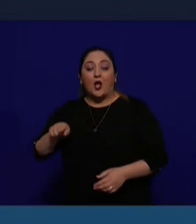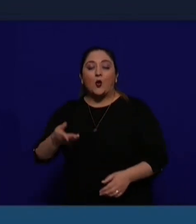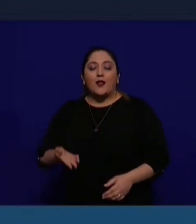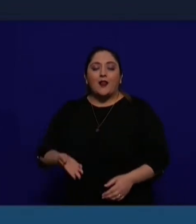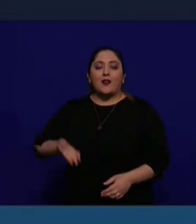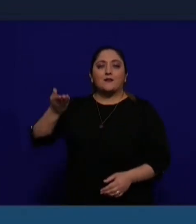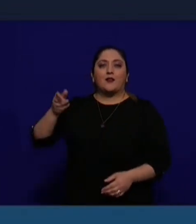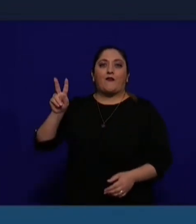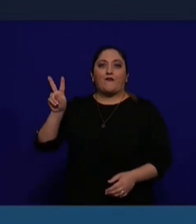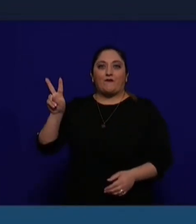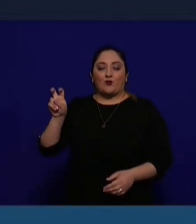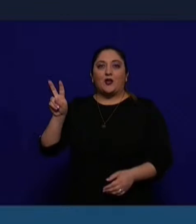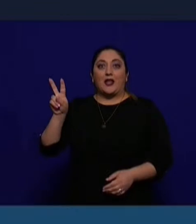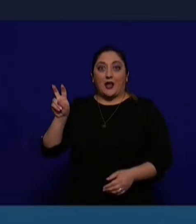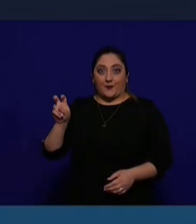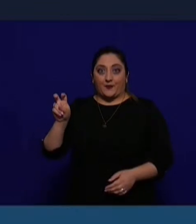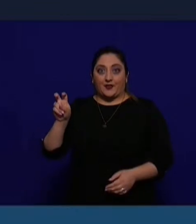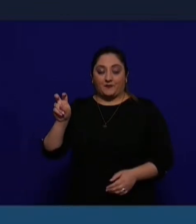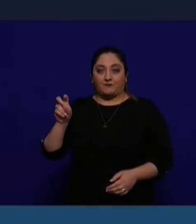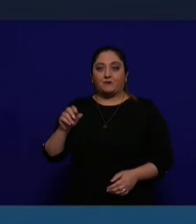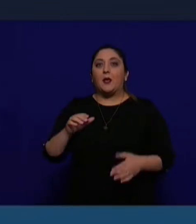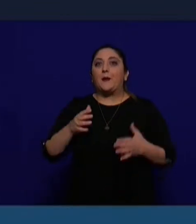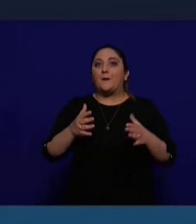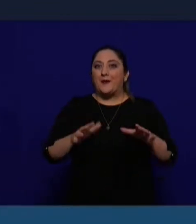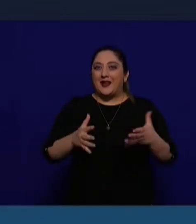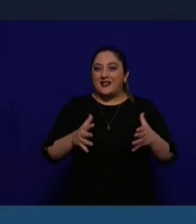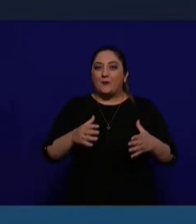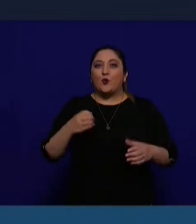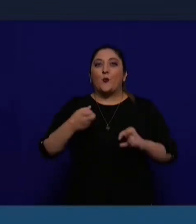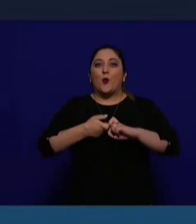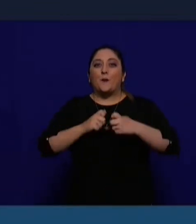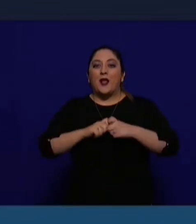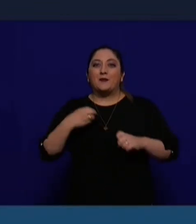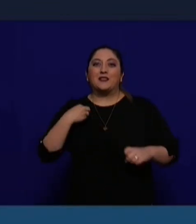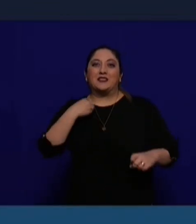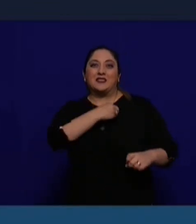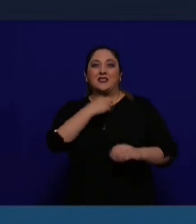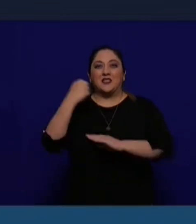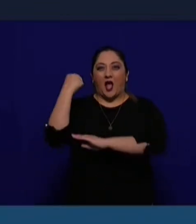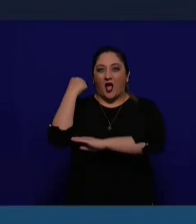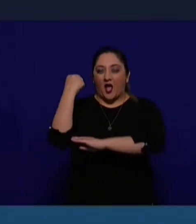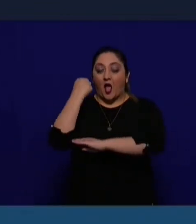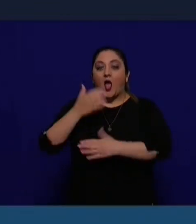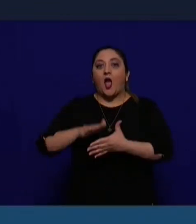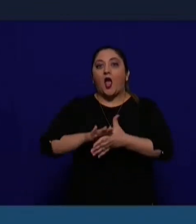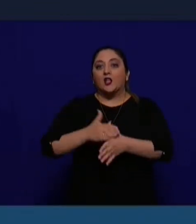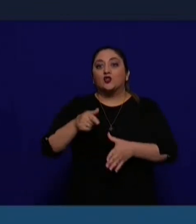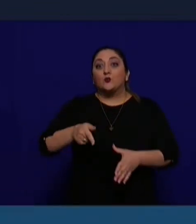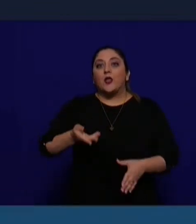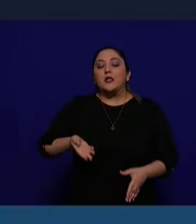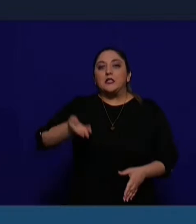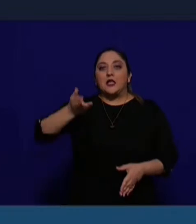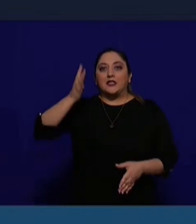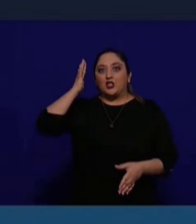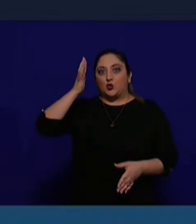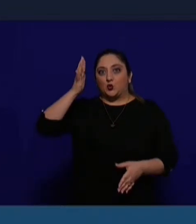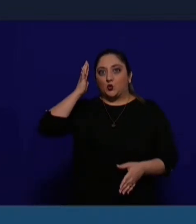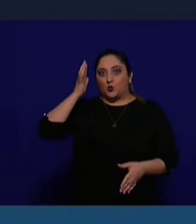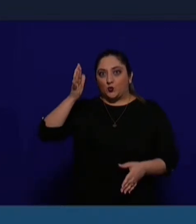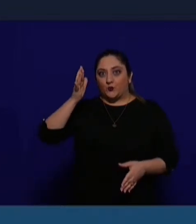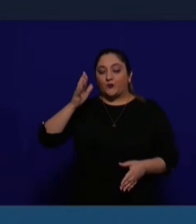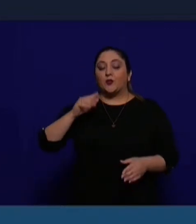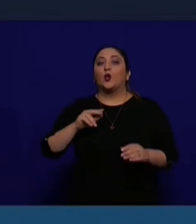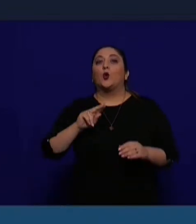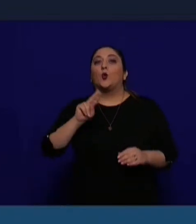vulnerabbli dawk li huma għandhom kundizzjonijiet mediċi li poġġuhom iktar friskju għal komplikazzjonijiet u anke